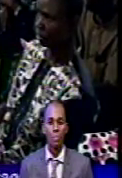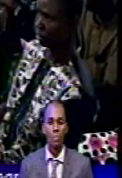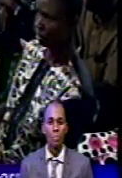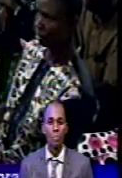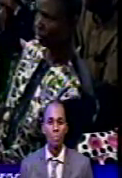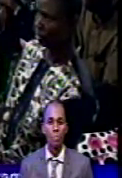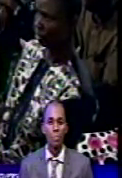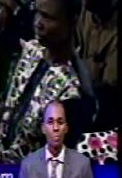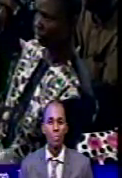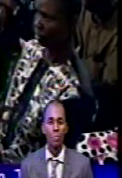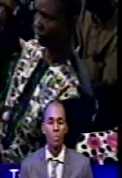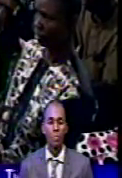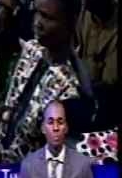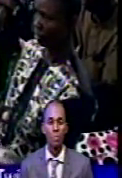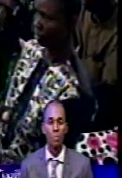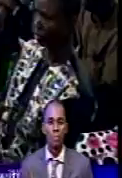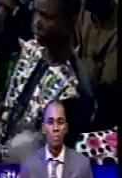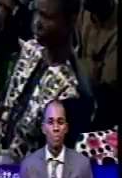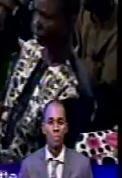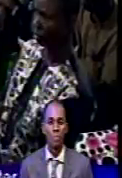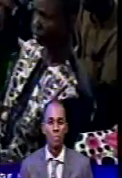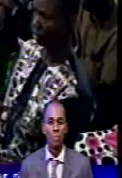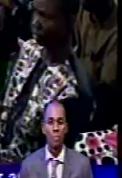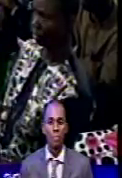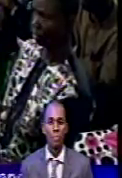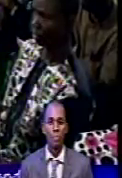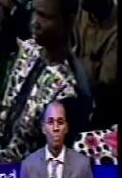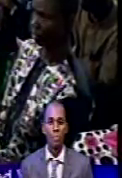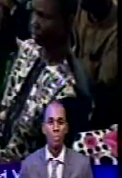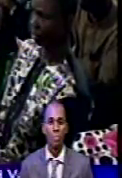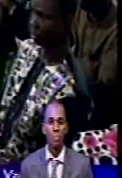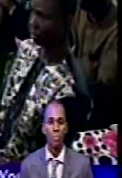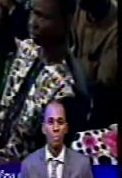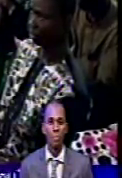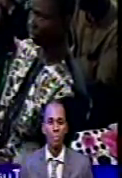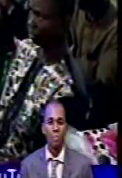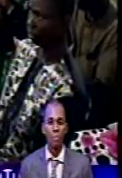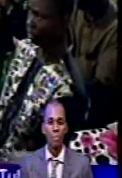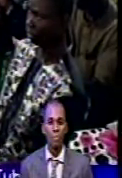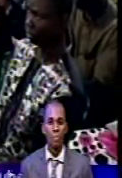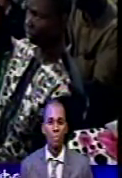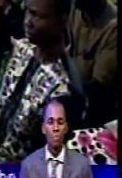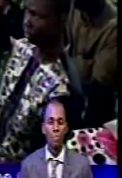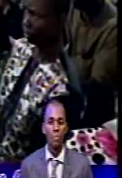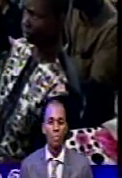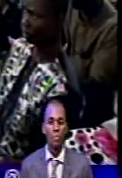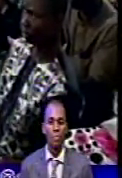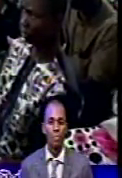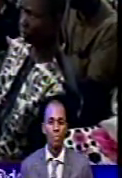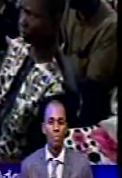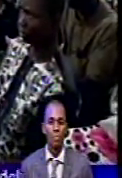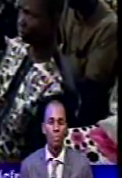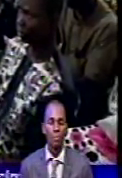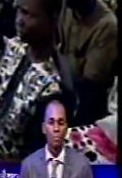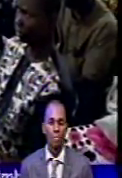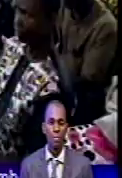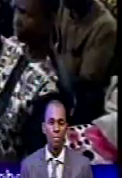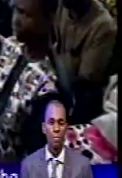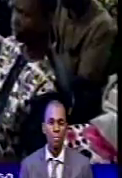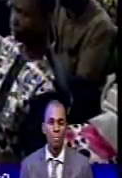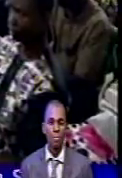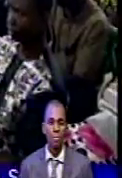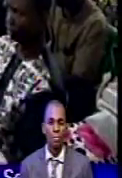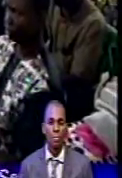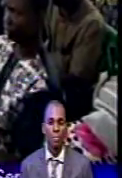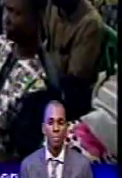called Rumibo Old District was kidnapped after the program on Thursday on his way home after listening